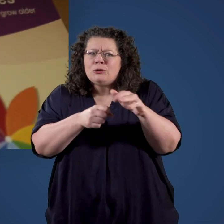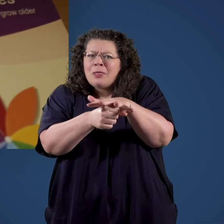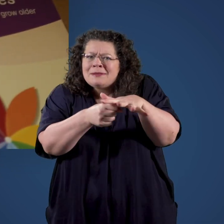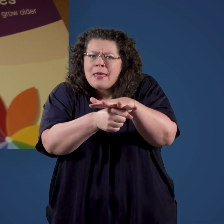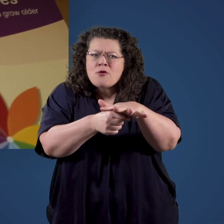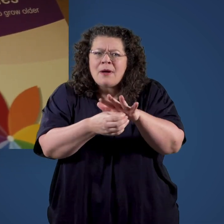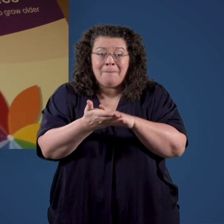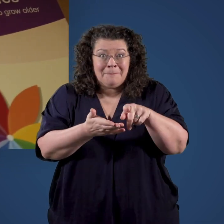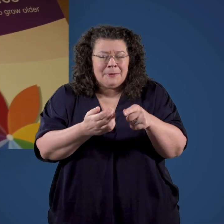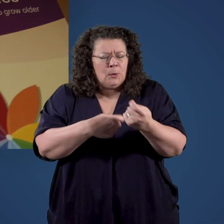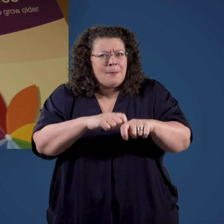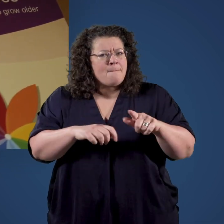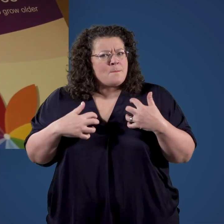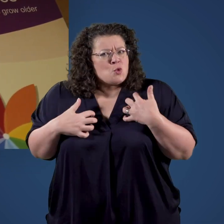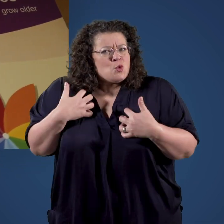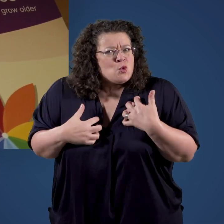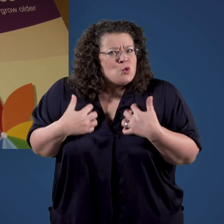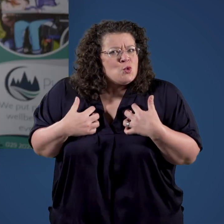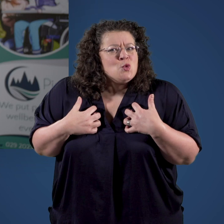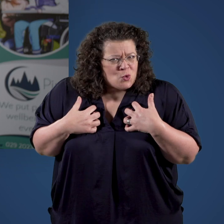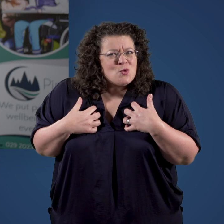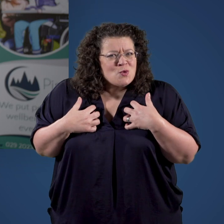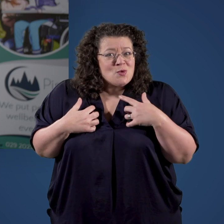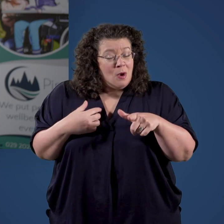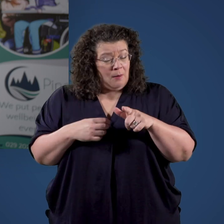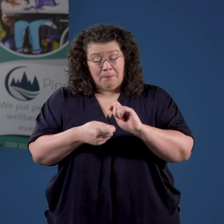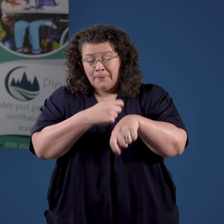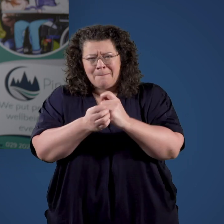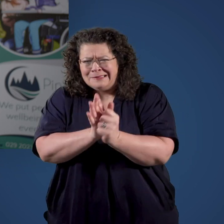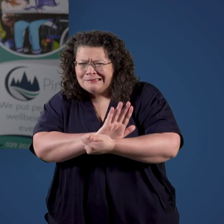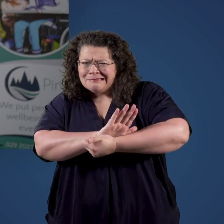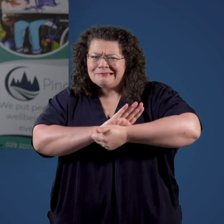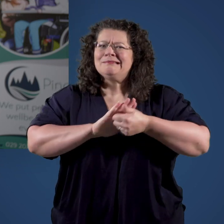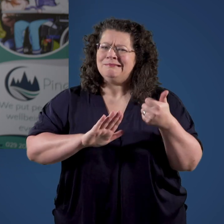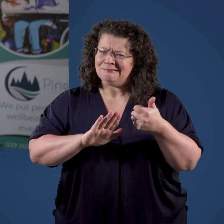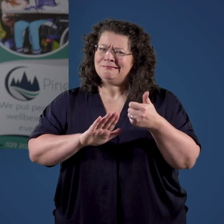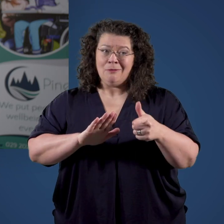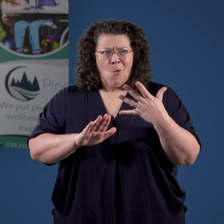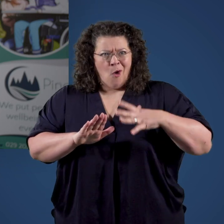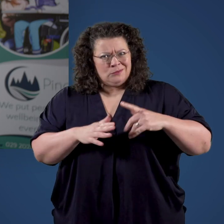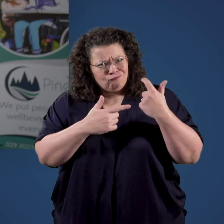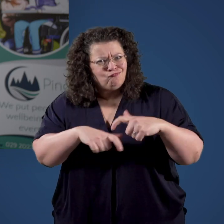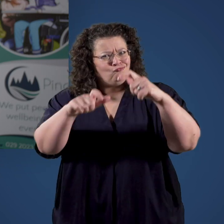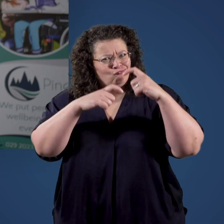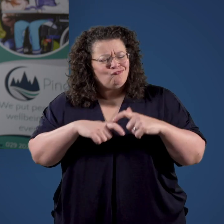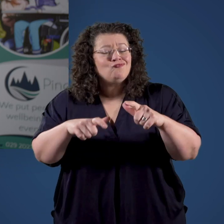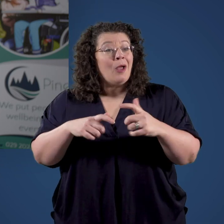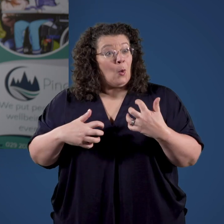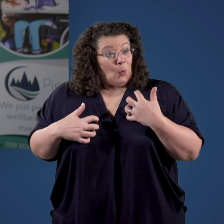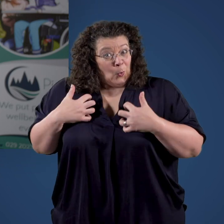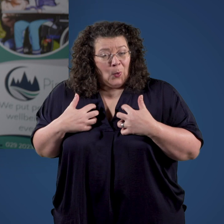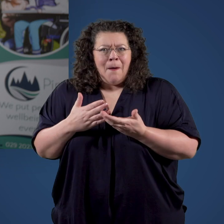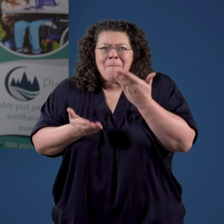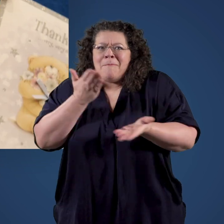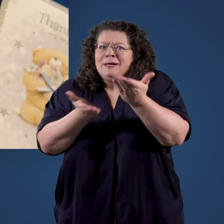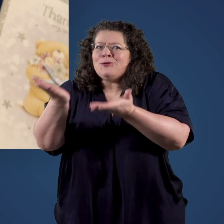in, then that means that those people that are working in those areas are really, really skilled, but also, that's what they want to be doing,